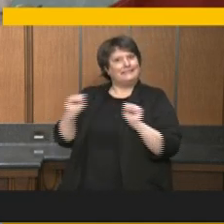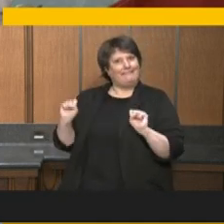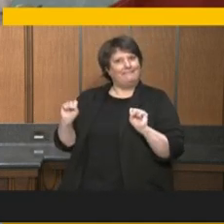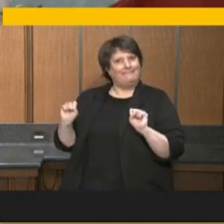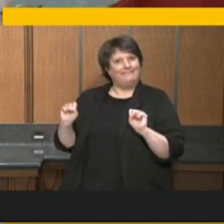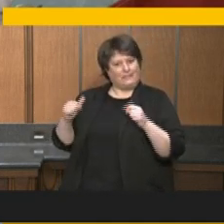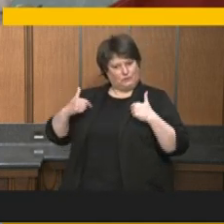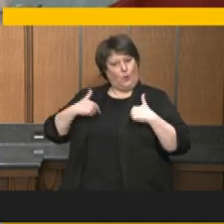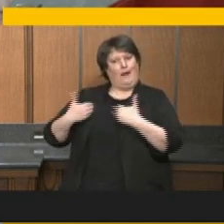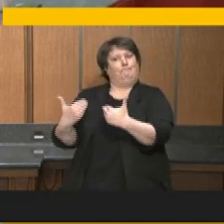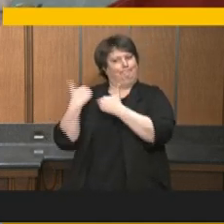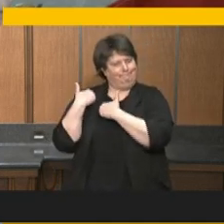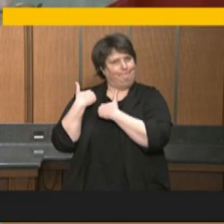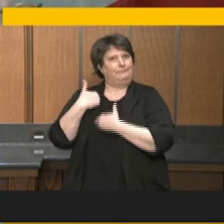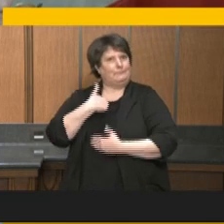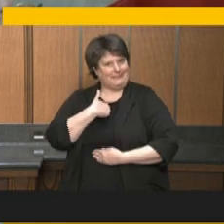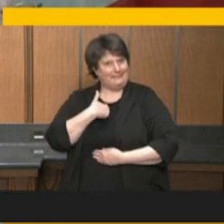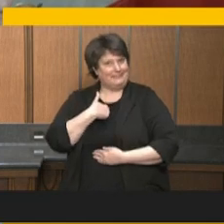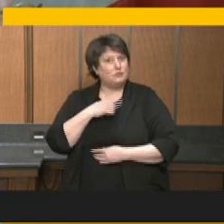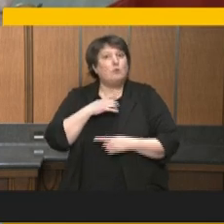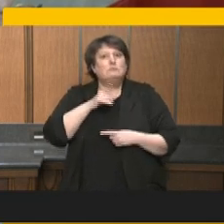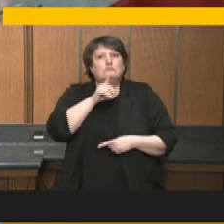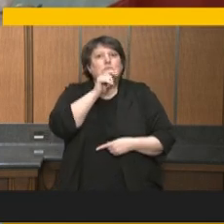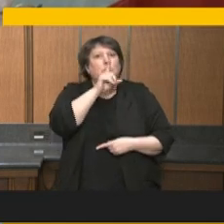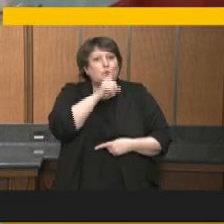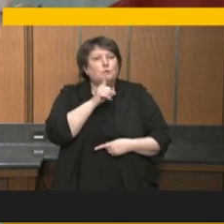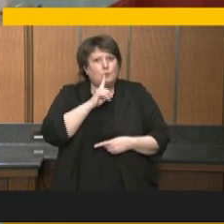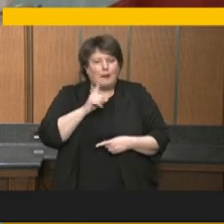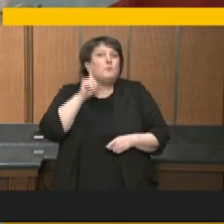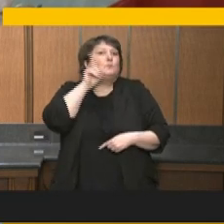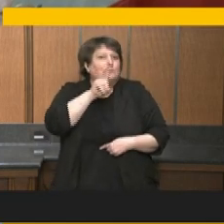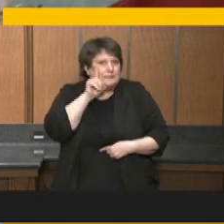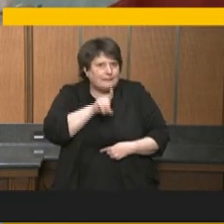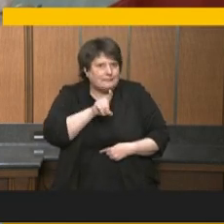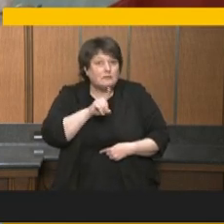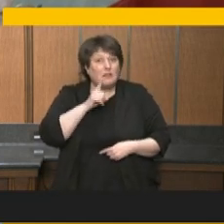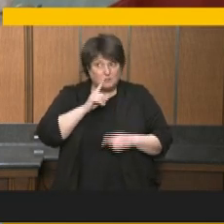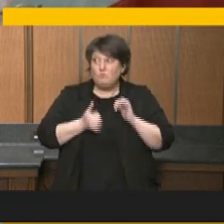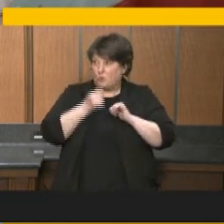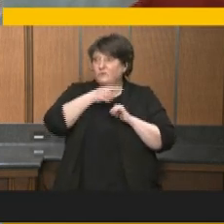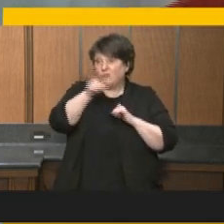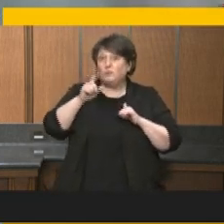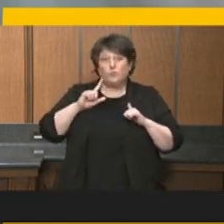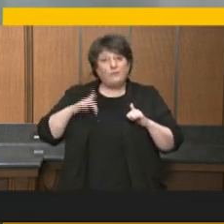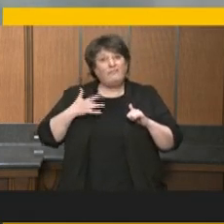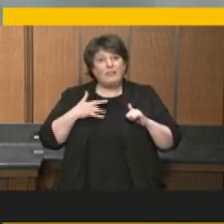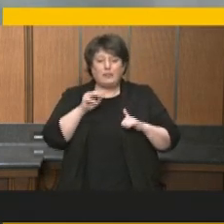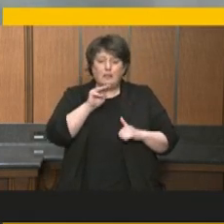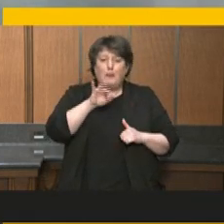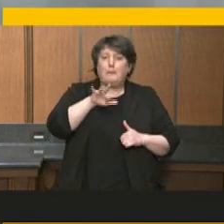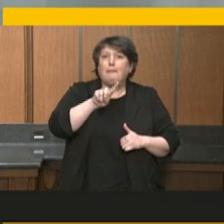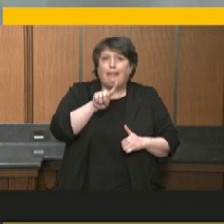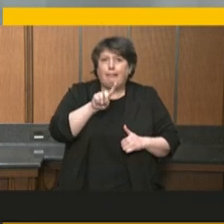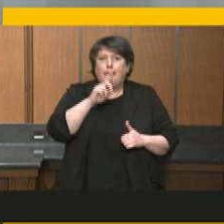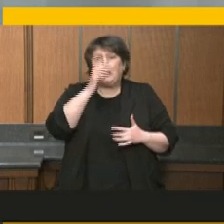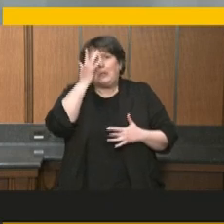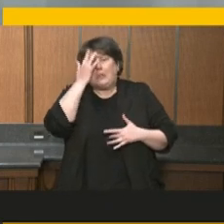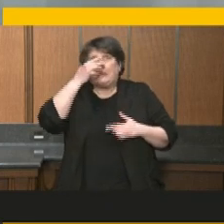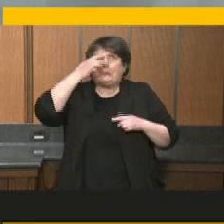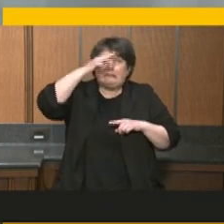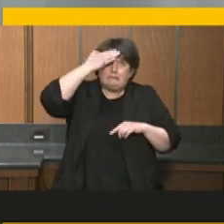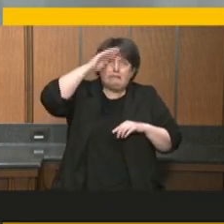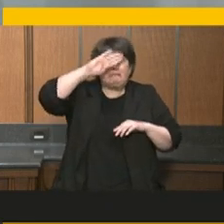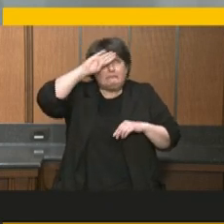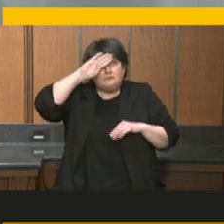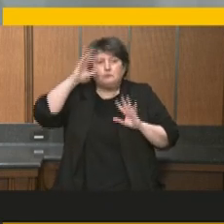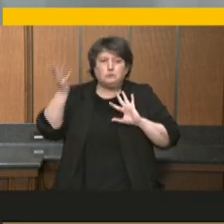majority of us still, remember, will exhibit mild to medium symptoms. Most of us will not die of getting COVID-19. But what